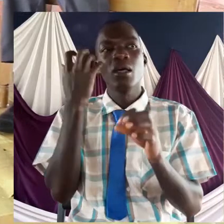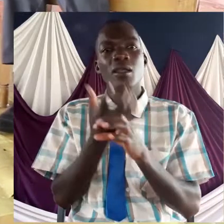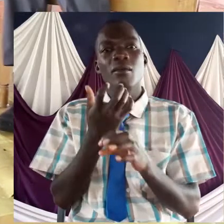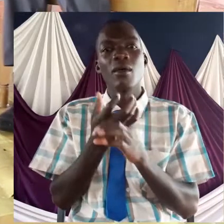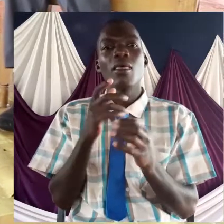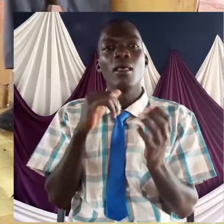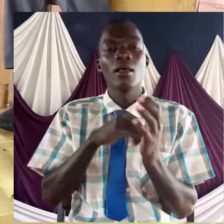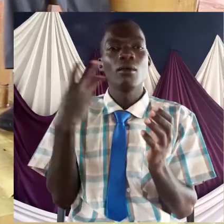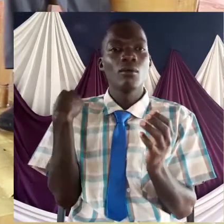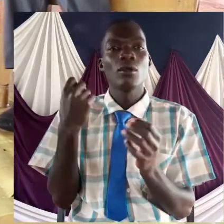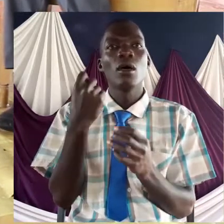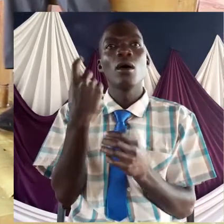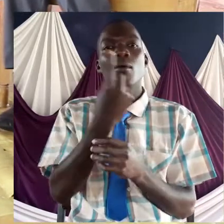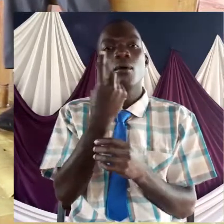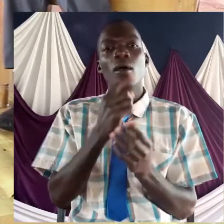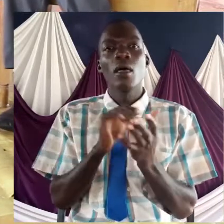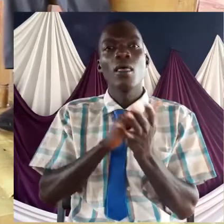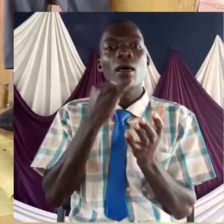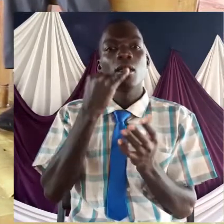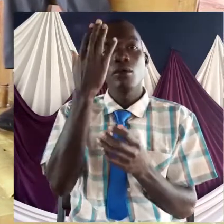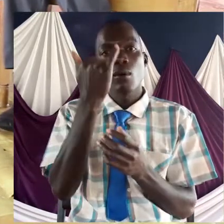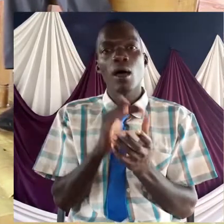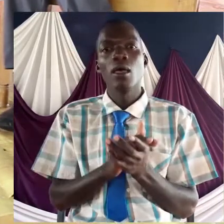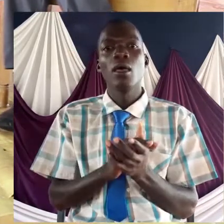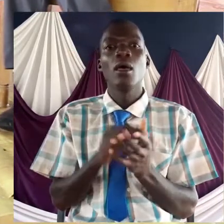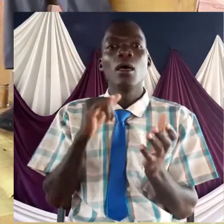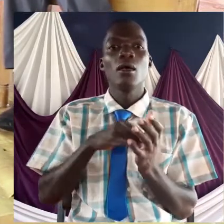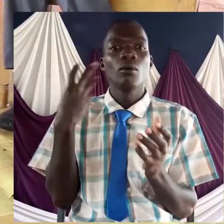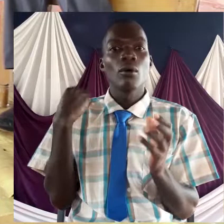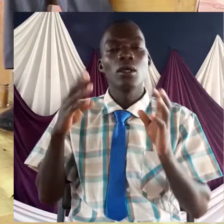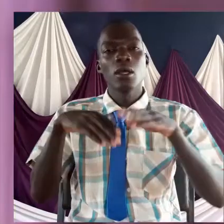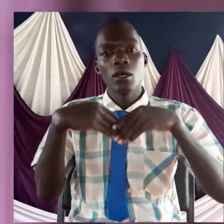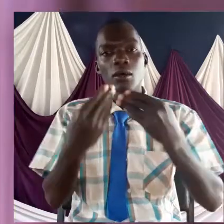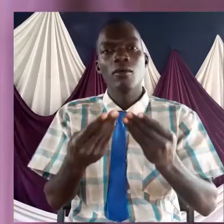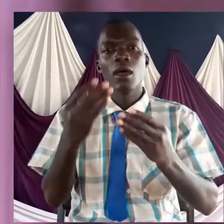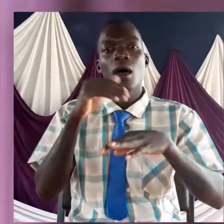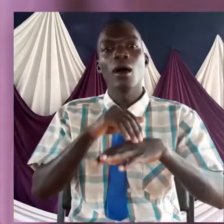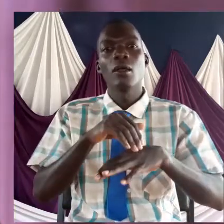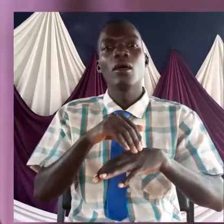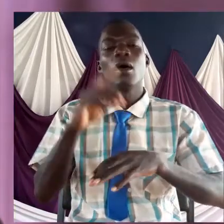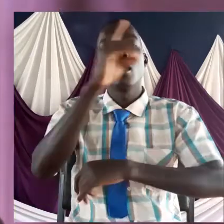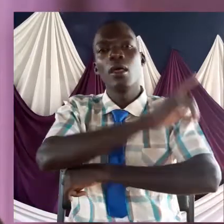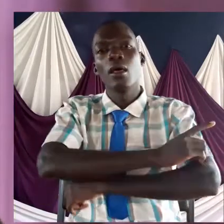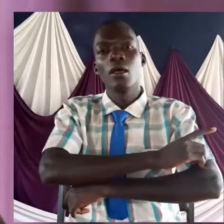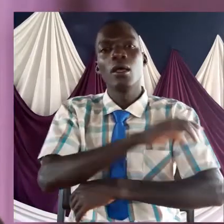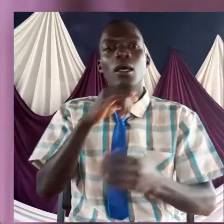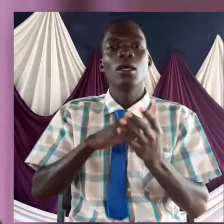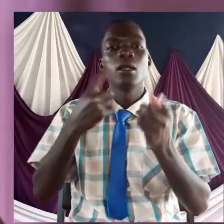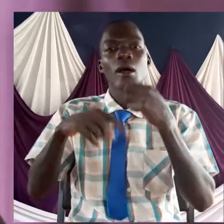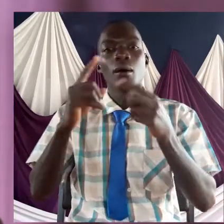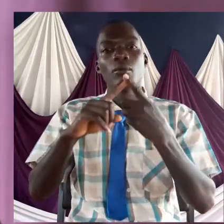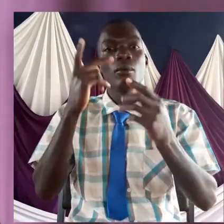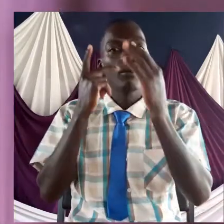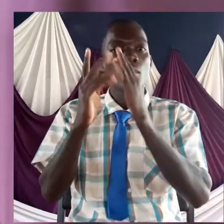are symbolic. Mm-hmm. And that is why, if we were to look at, you know, days when it comes to